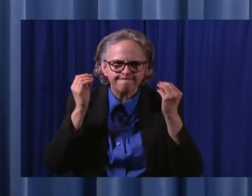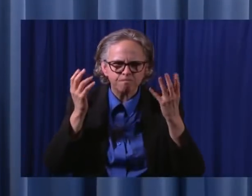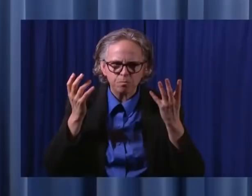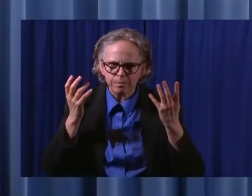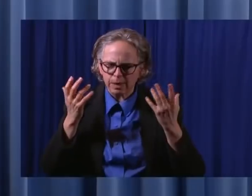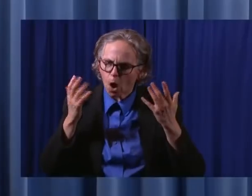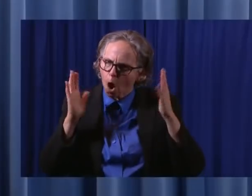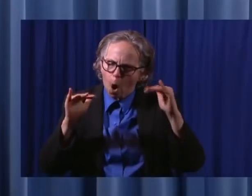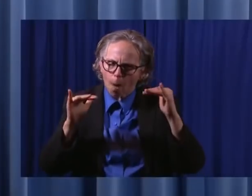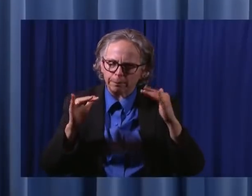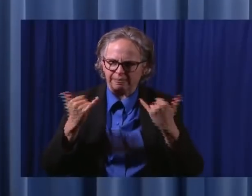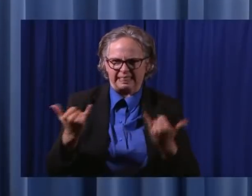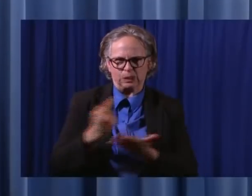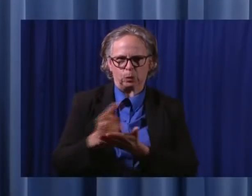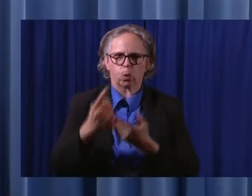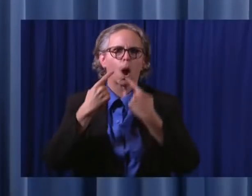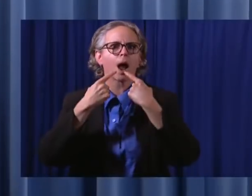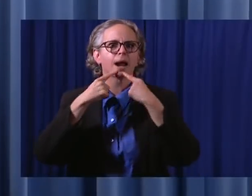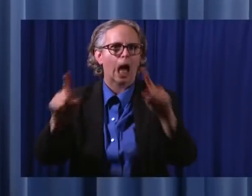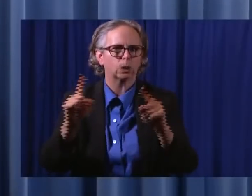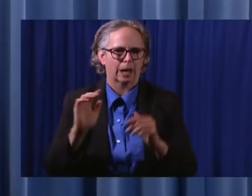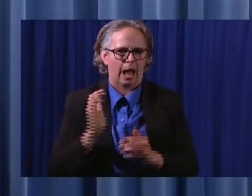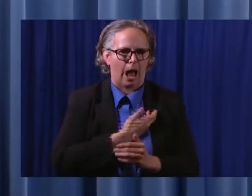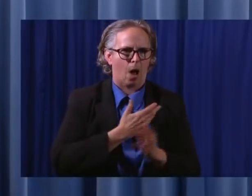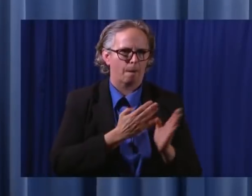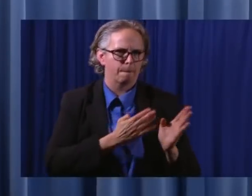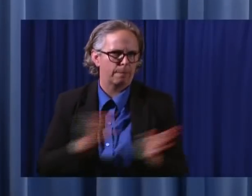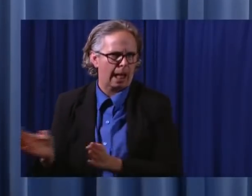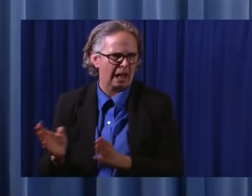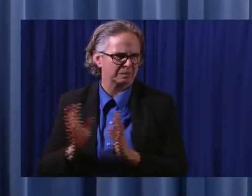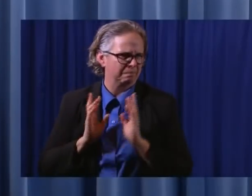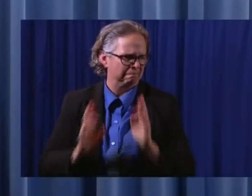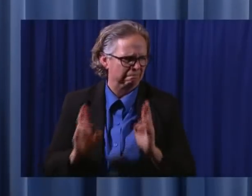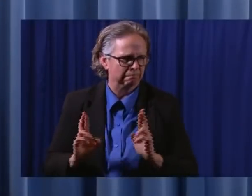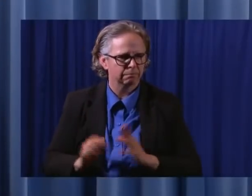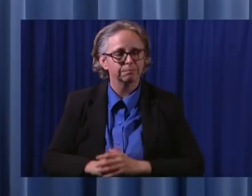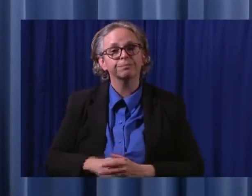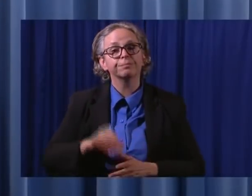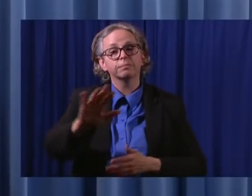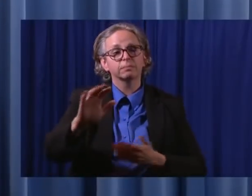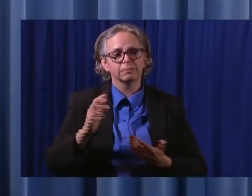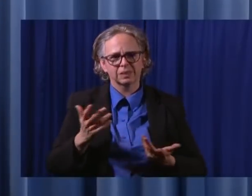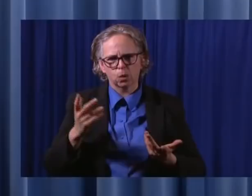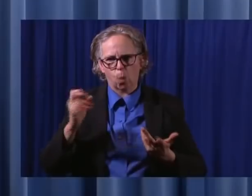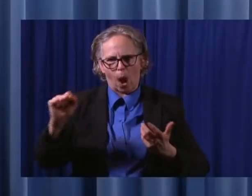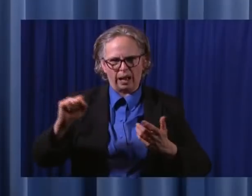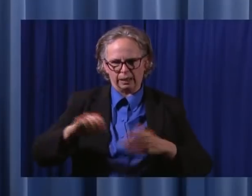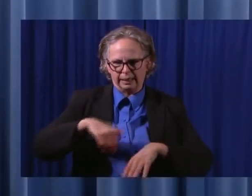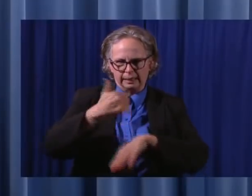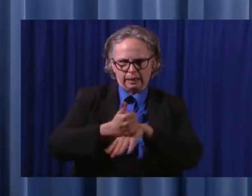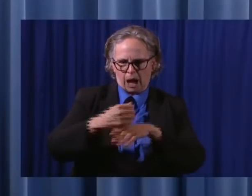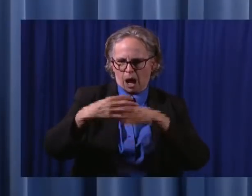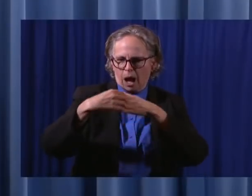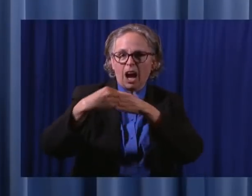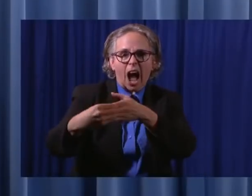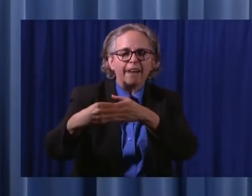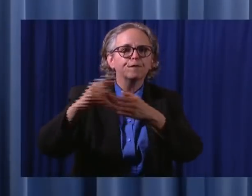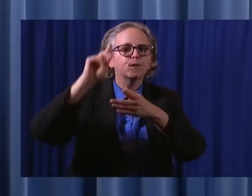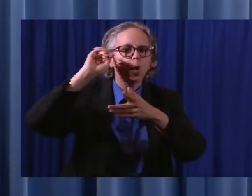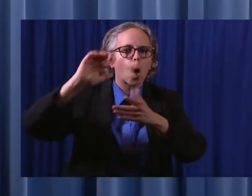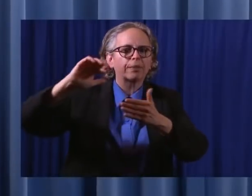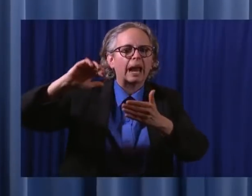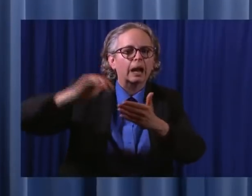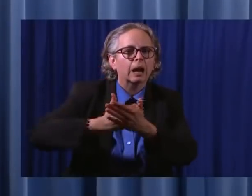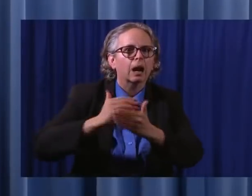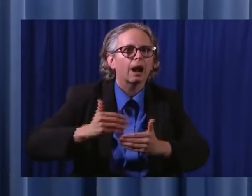week. These new plans will take us into the next phase, a distinct and different phase of continuing to keep Ohio